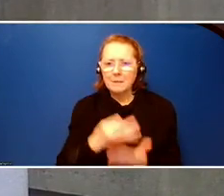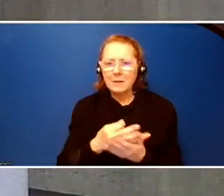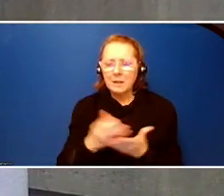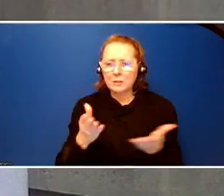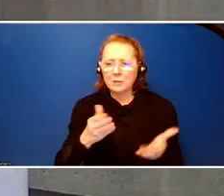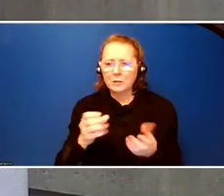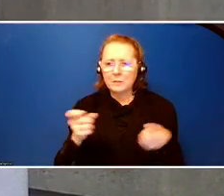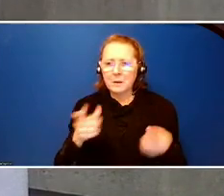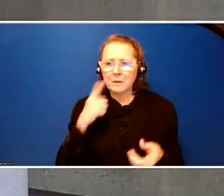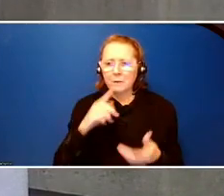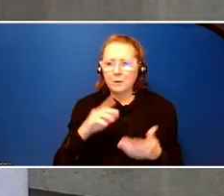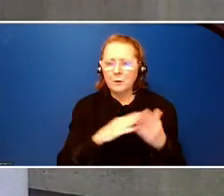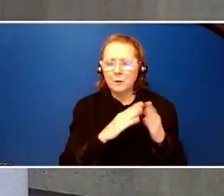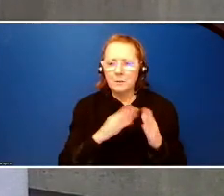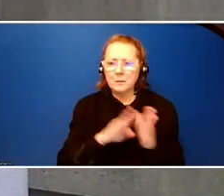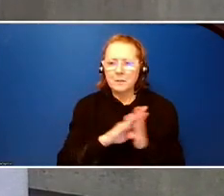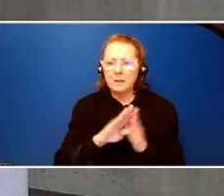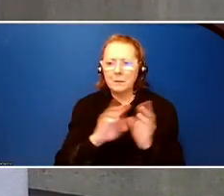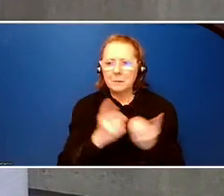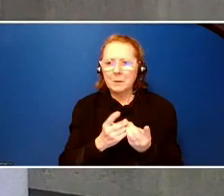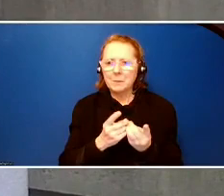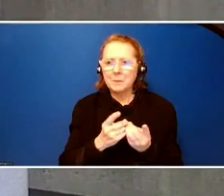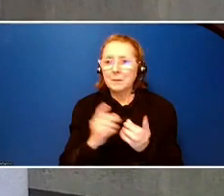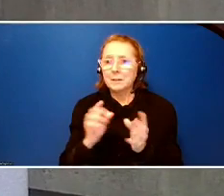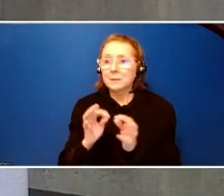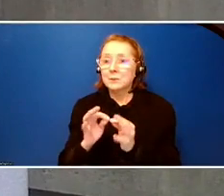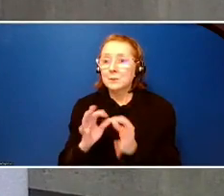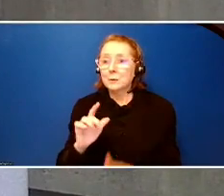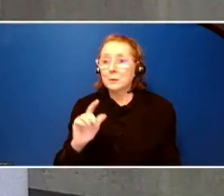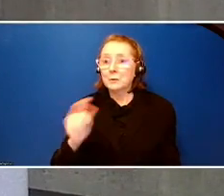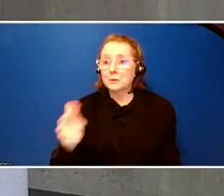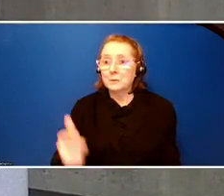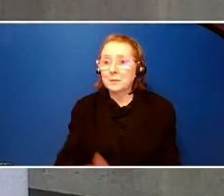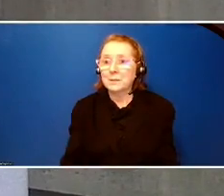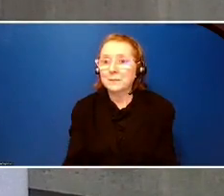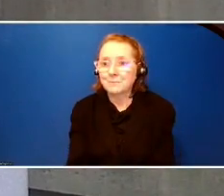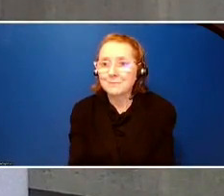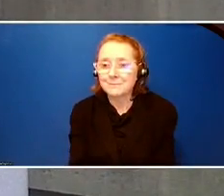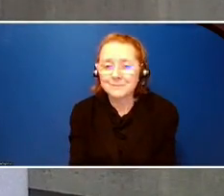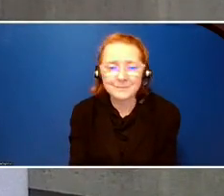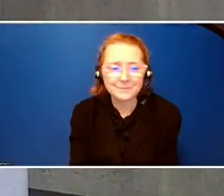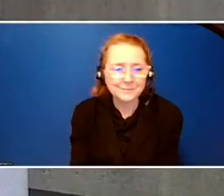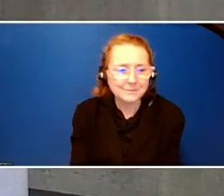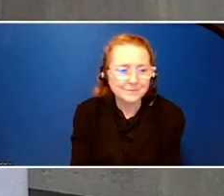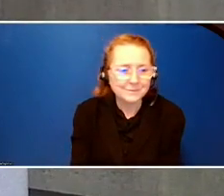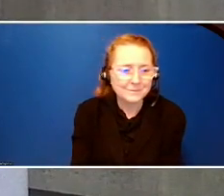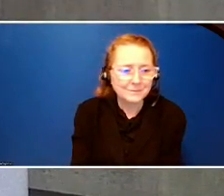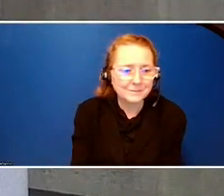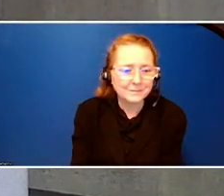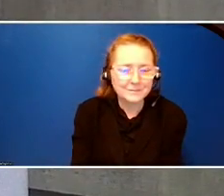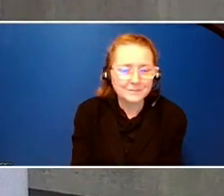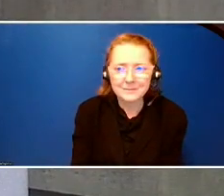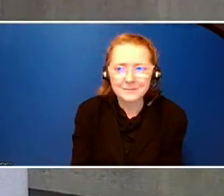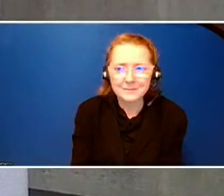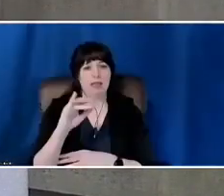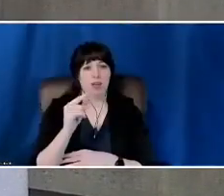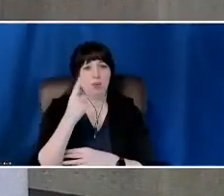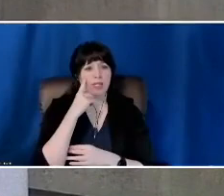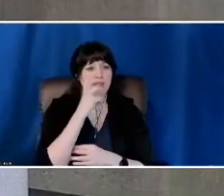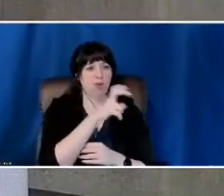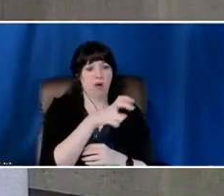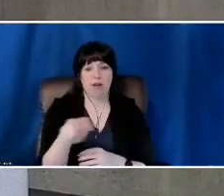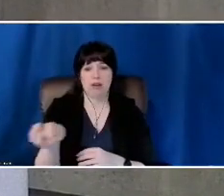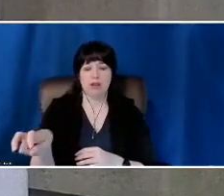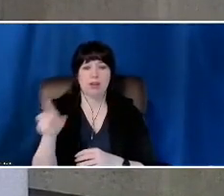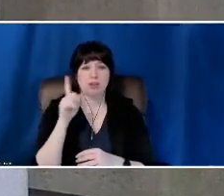the Urban Development Department. And the purpose of this public hearing is for reallocation of